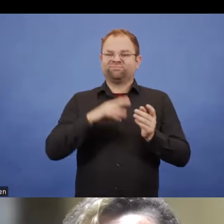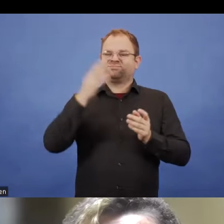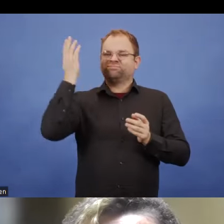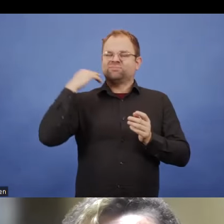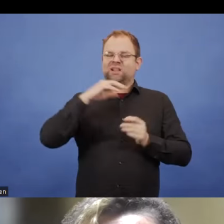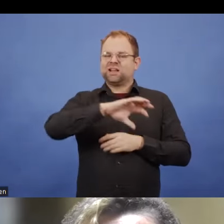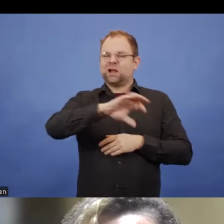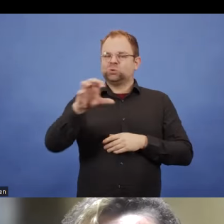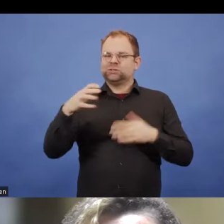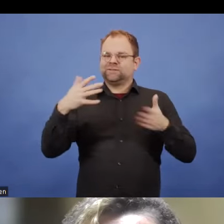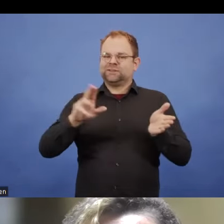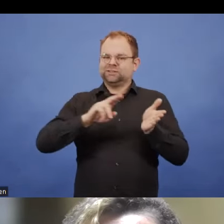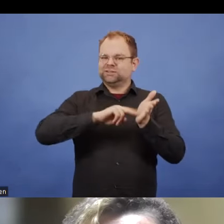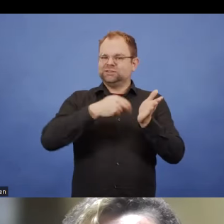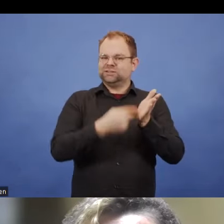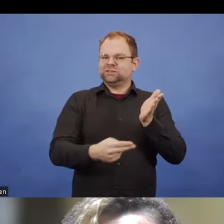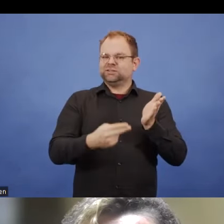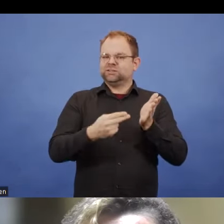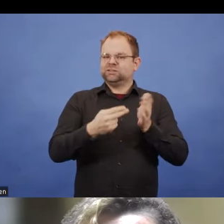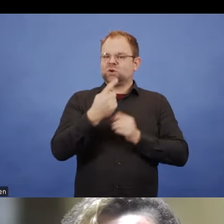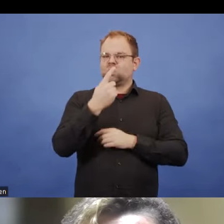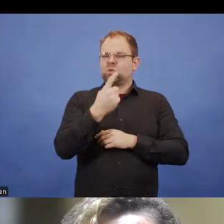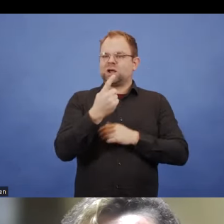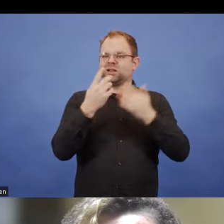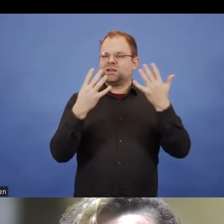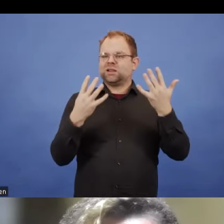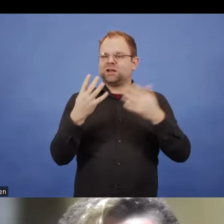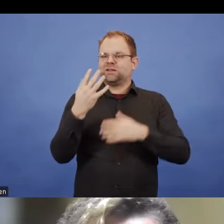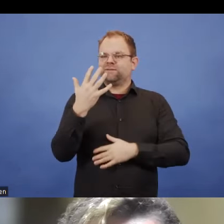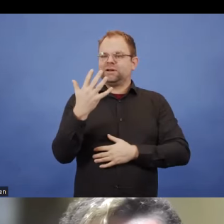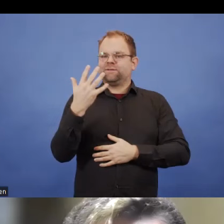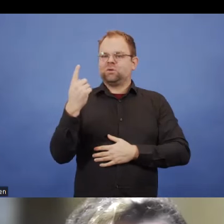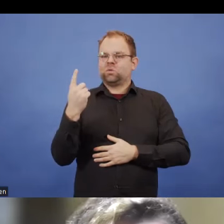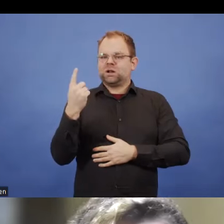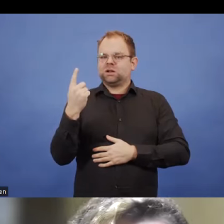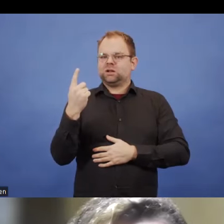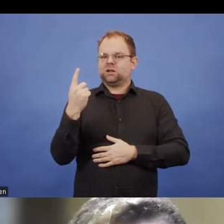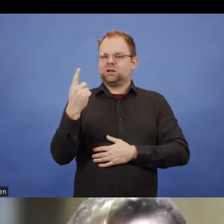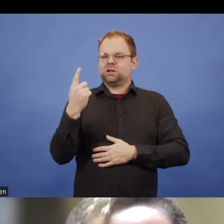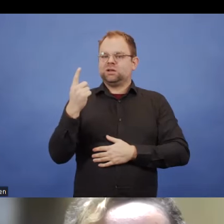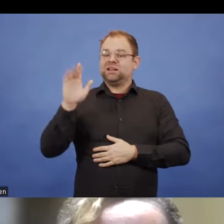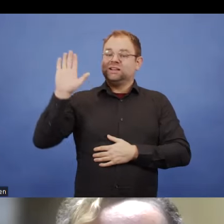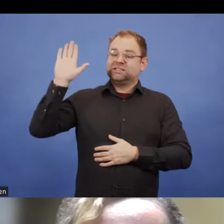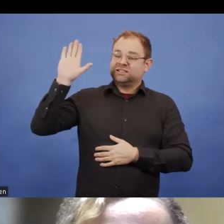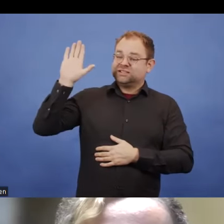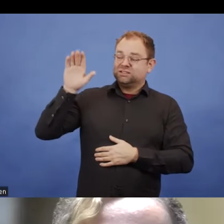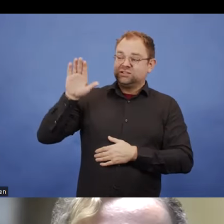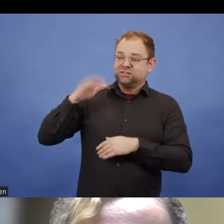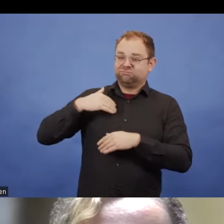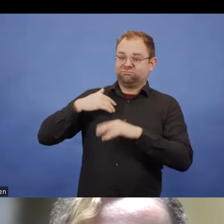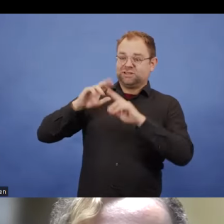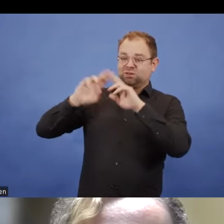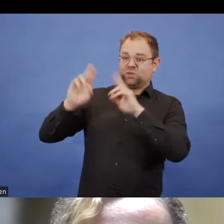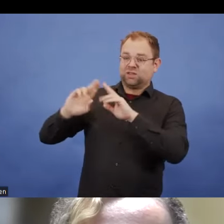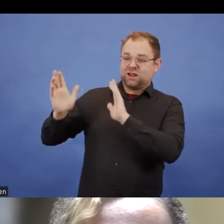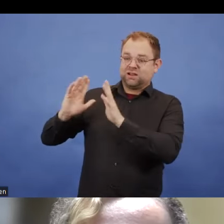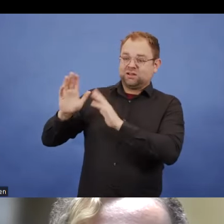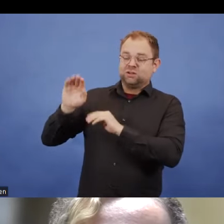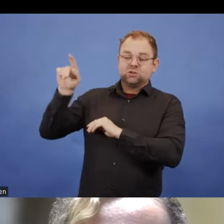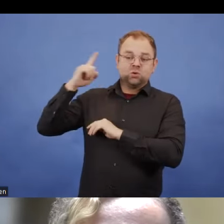international sign interpreter here. Matilda, your sound is cut off. We have another channel interfering. Sorry. So we missed the last half